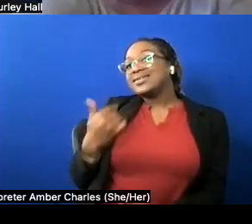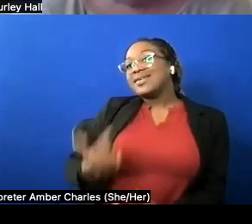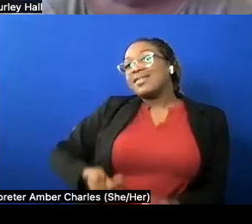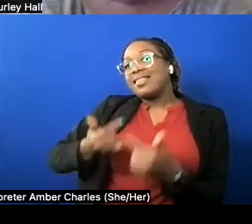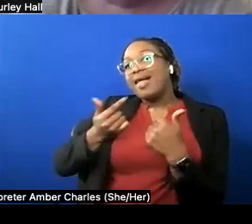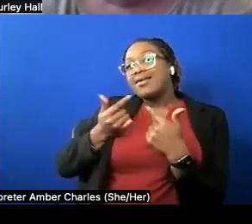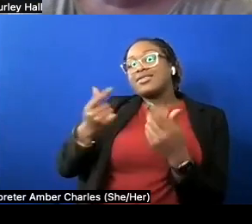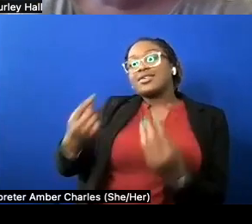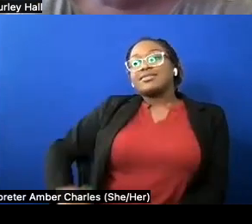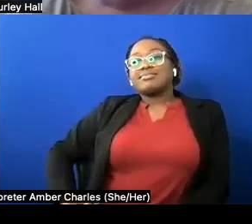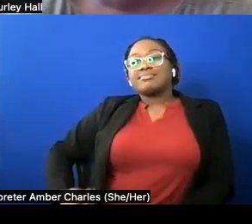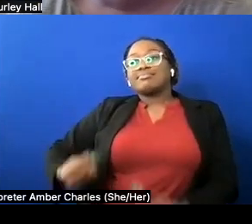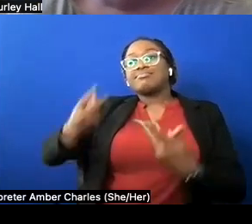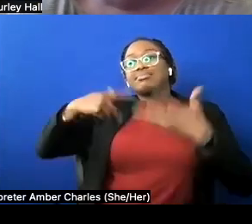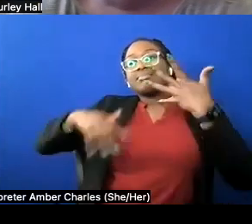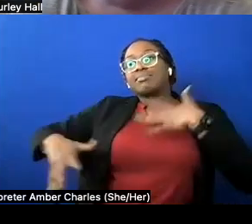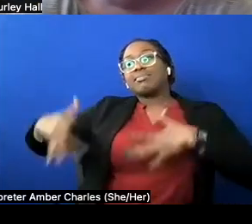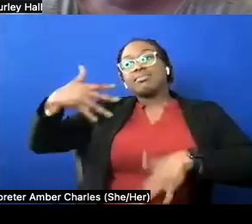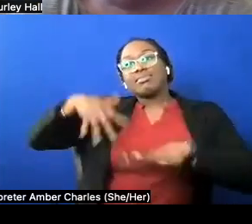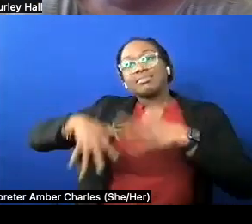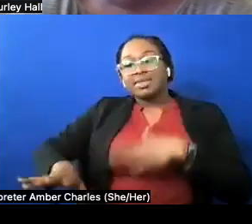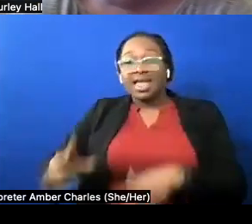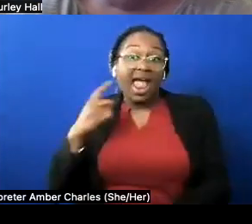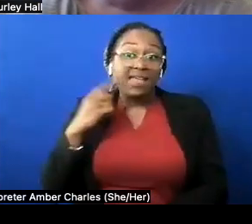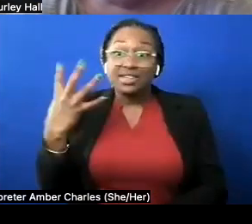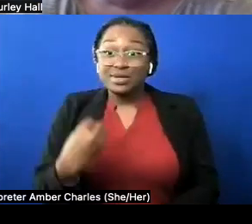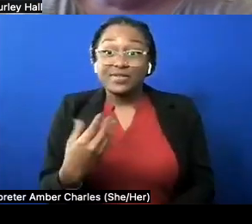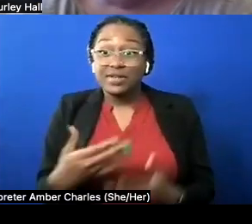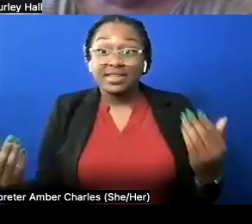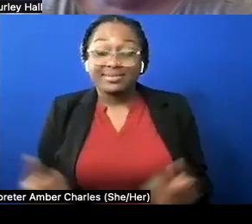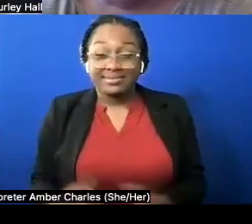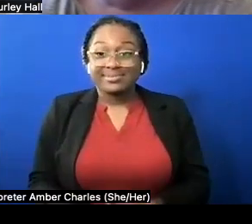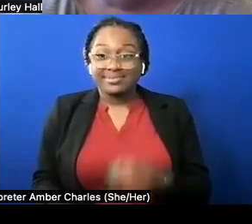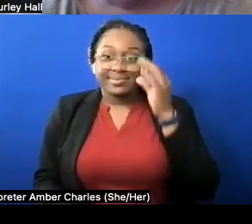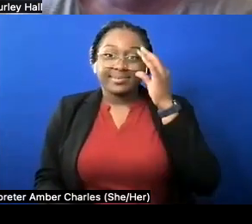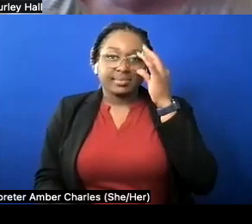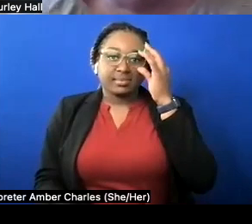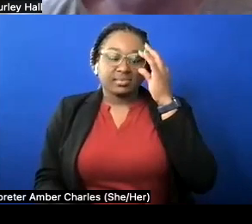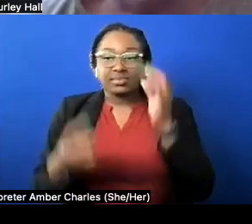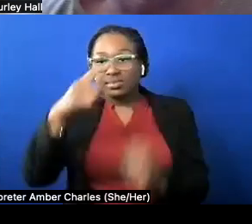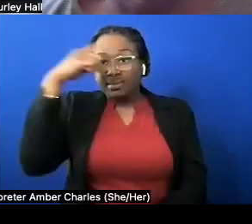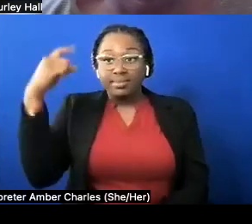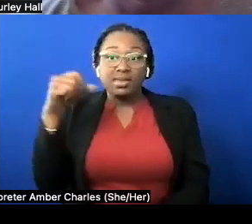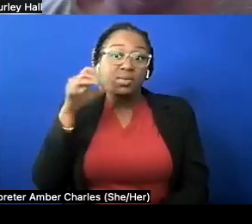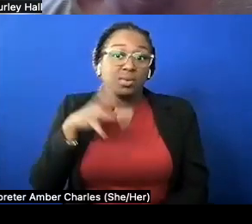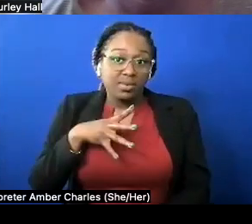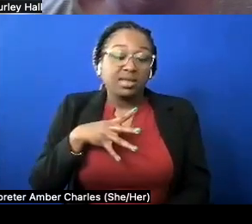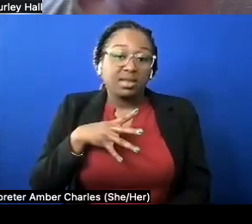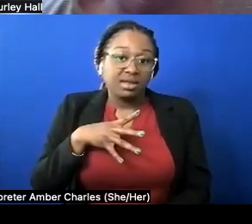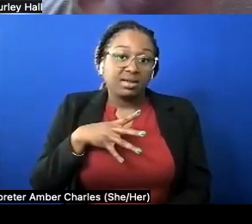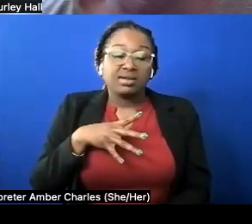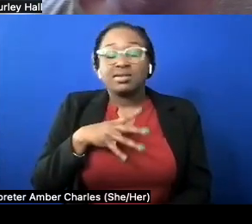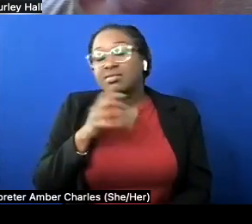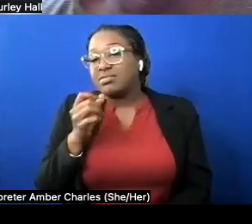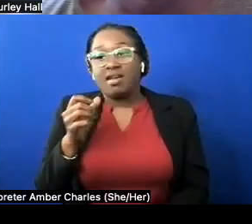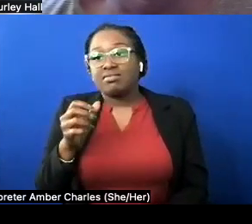just flow toward you. I think it is a beautiful thing. Black women are, it's not a matter of